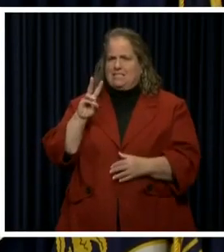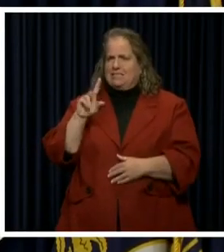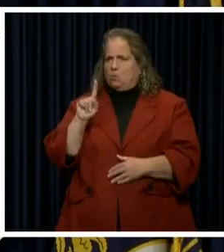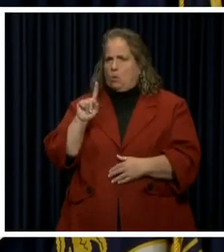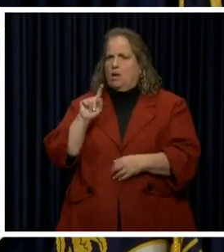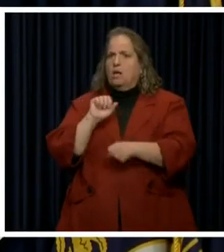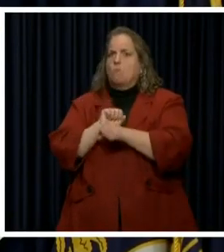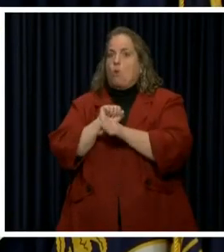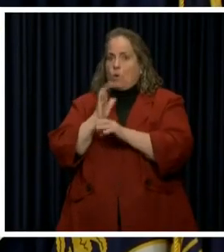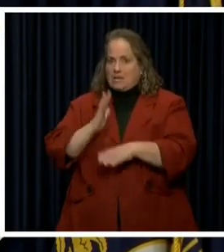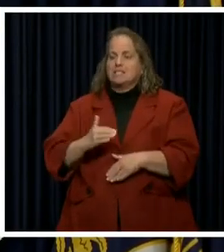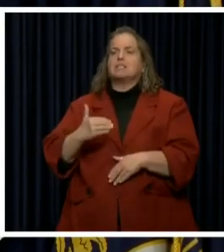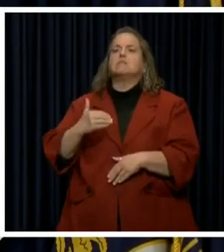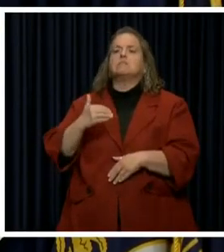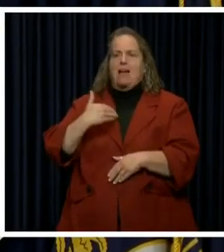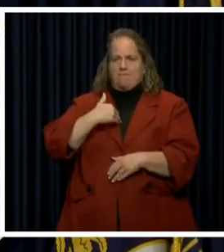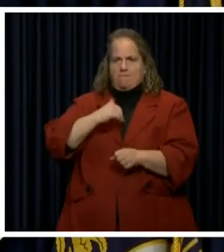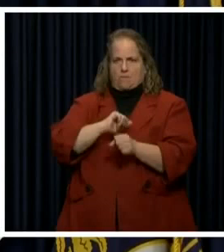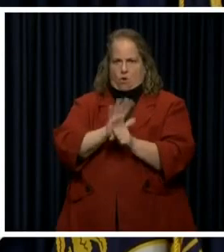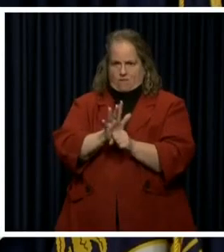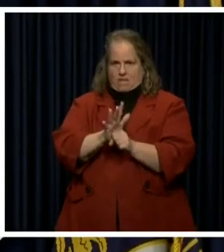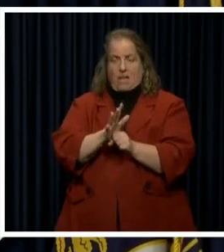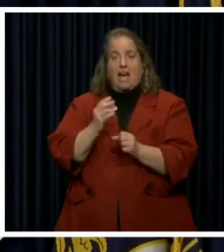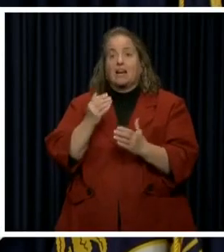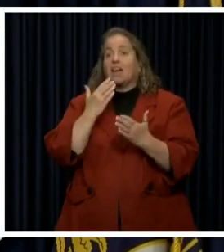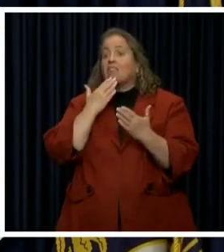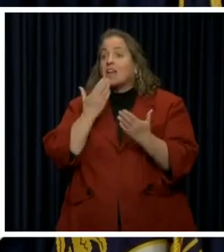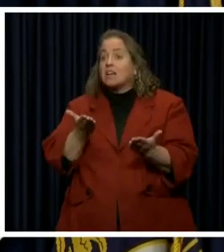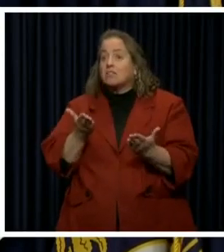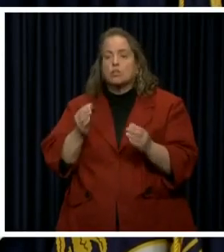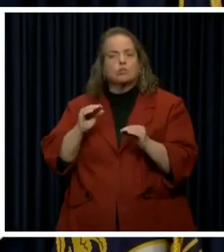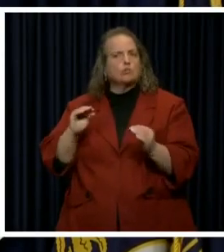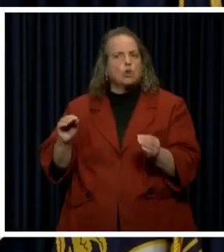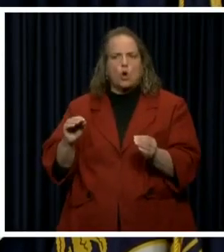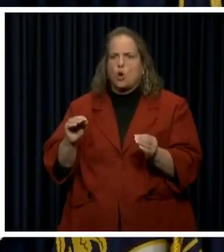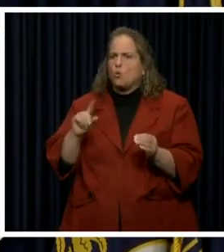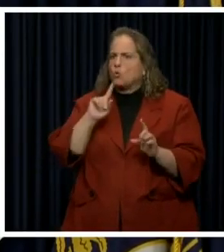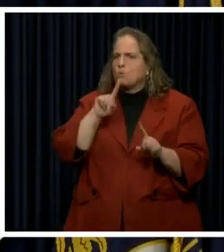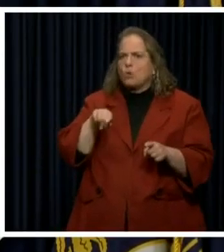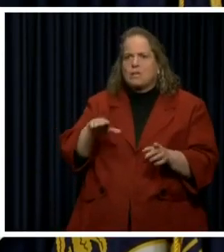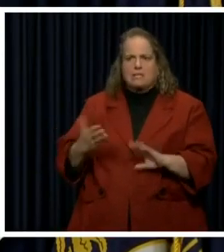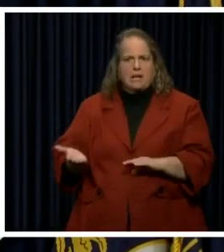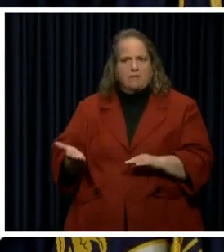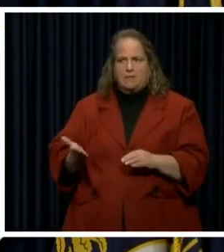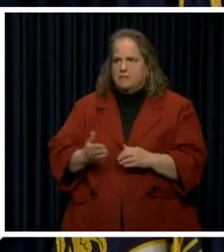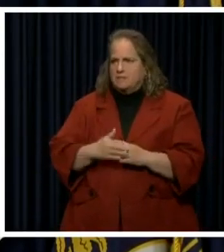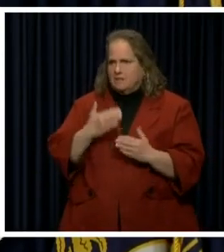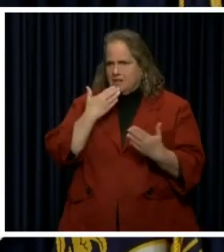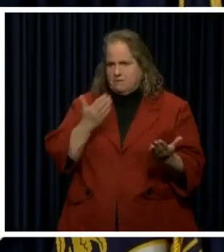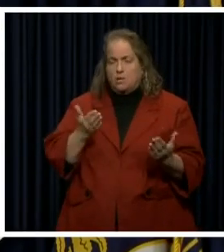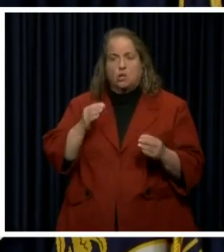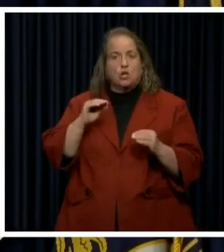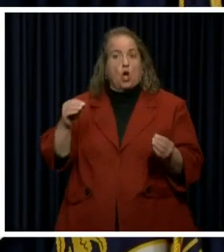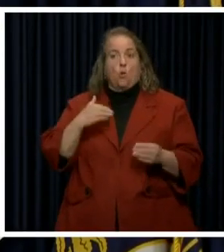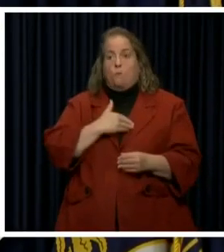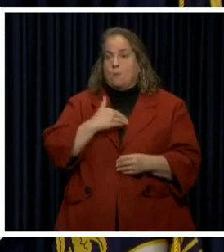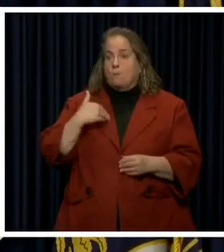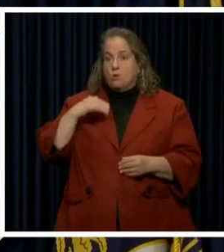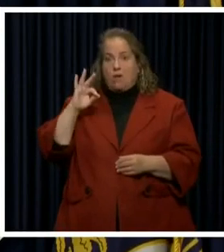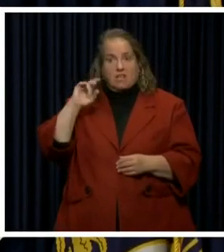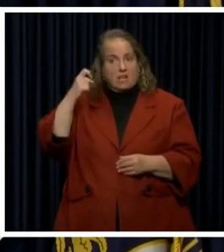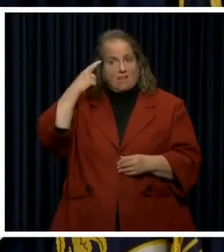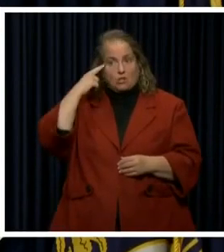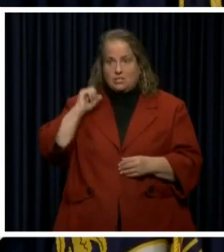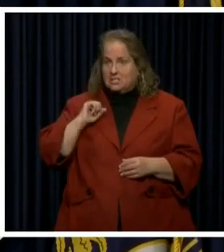have tested positive, and thankfully there have been no reported deaths. We have had no members of the governor's